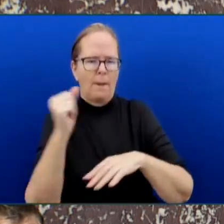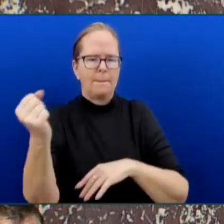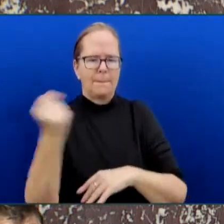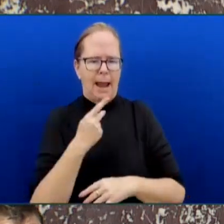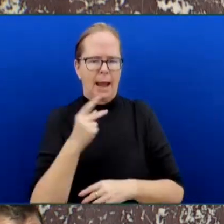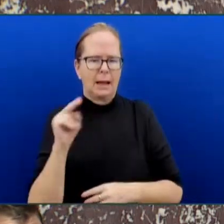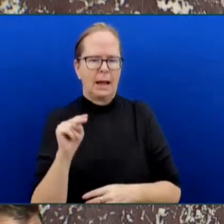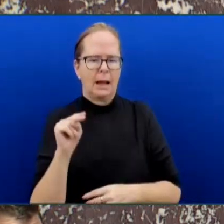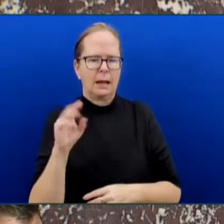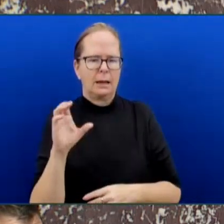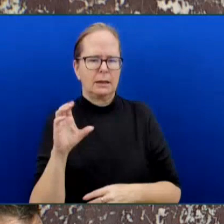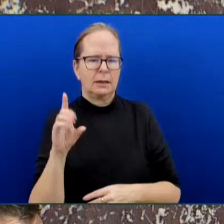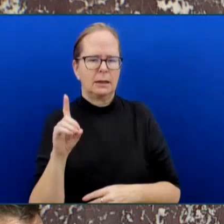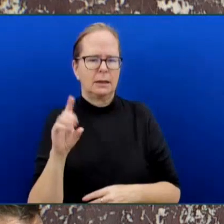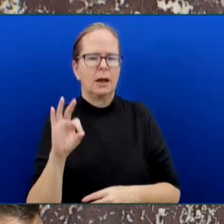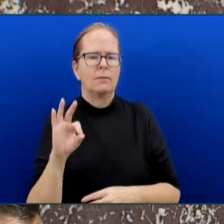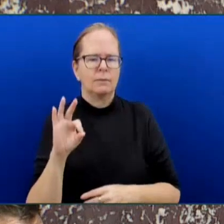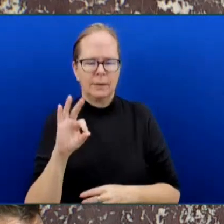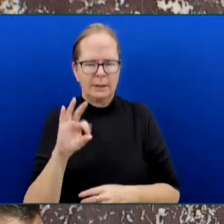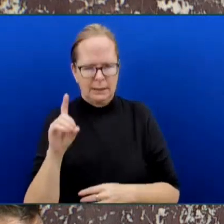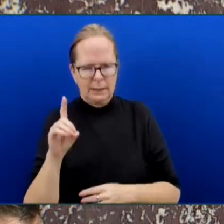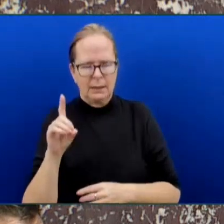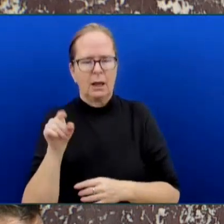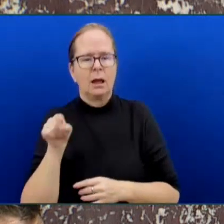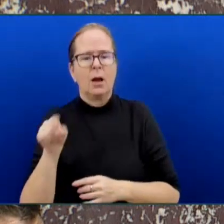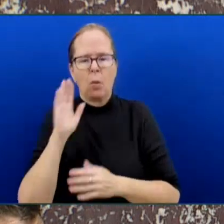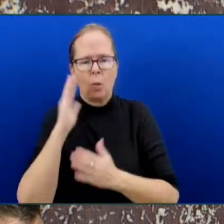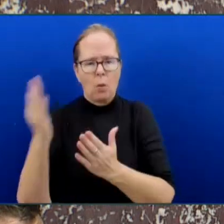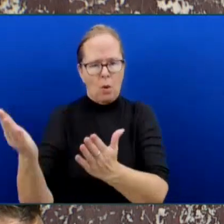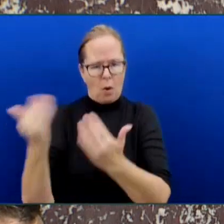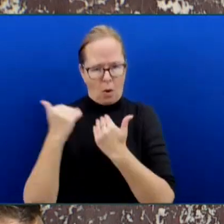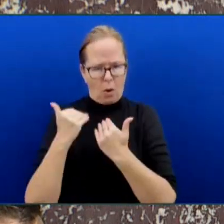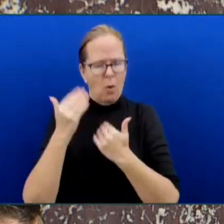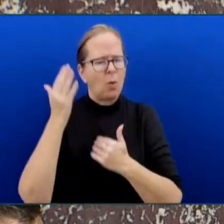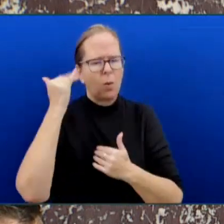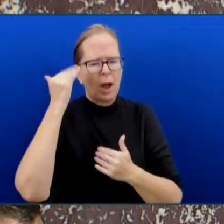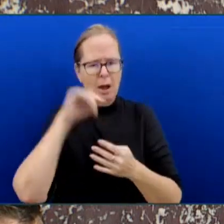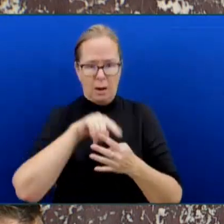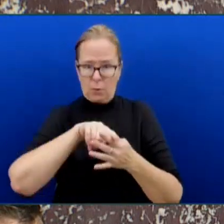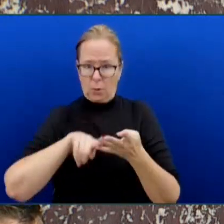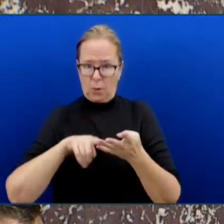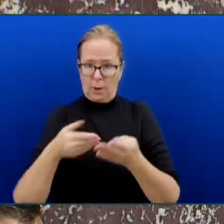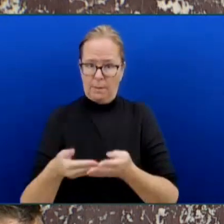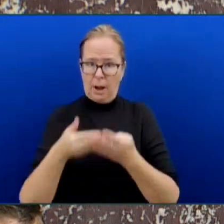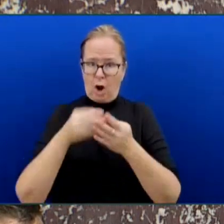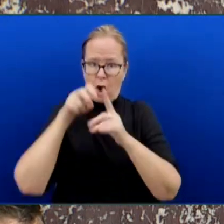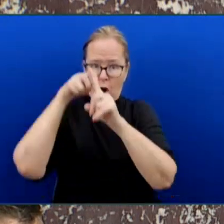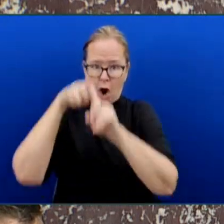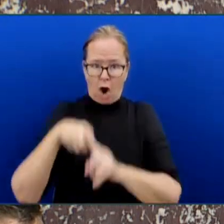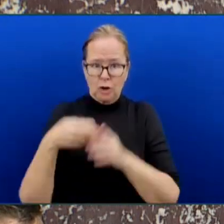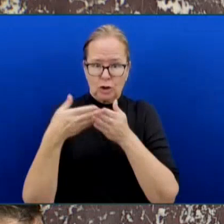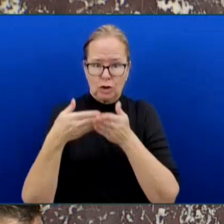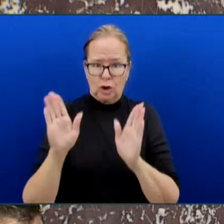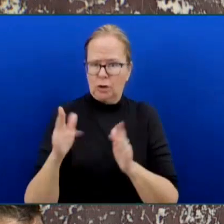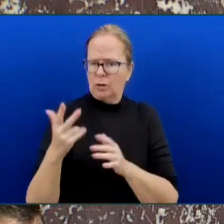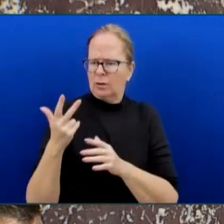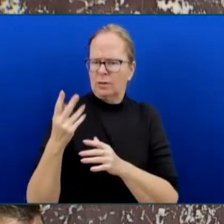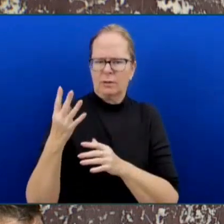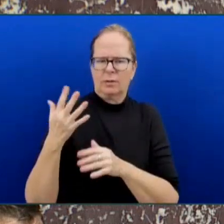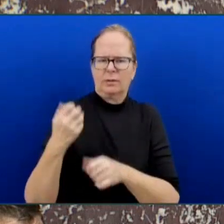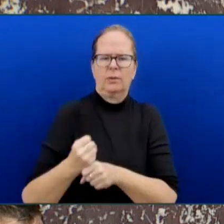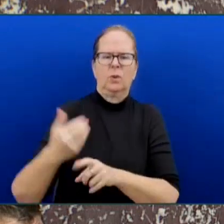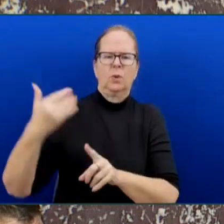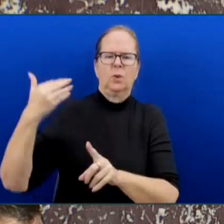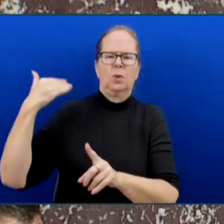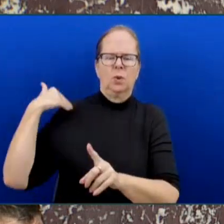4 recommendations that were leveled by the Auditor General back in 2019, 3 of which actually deal with Indigenous